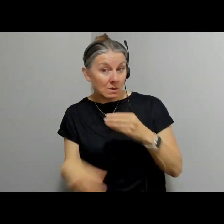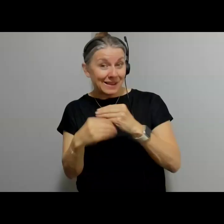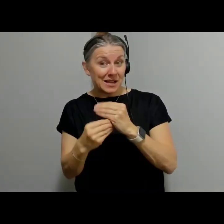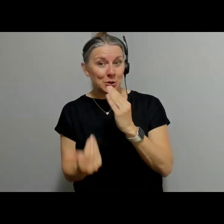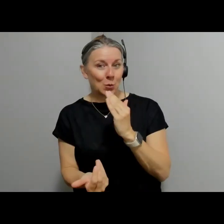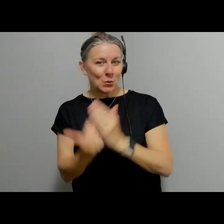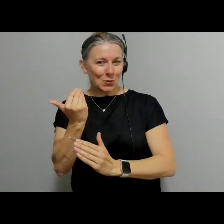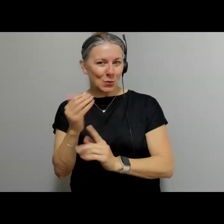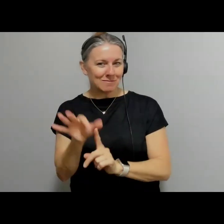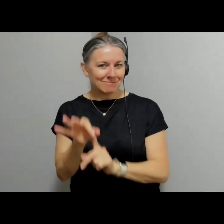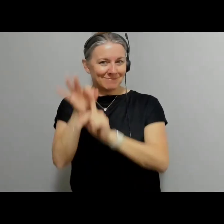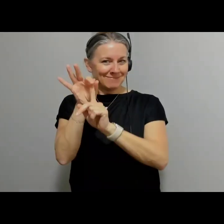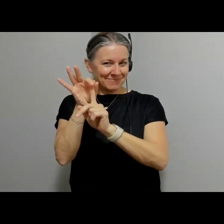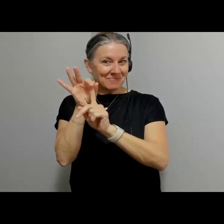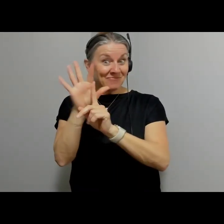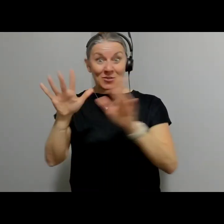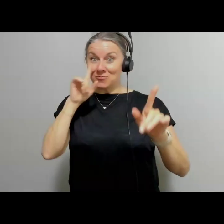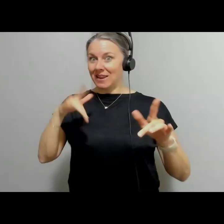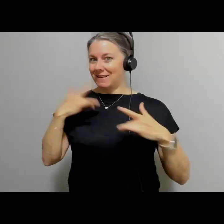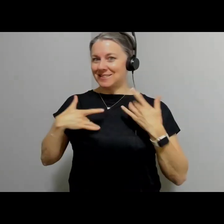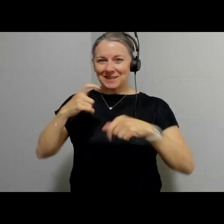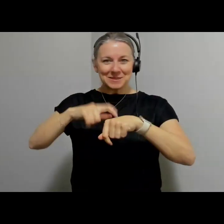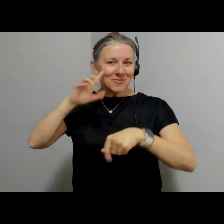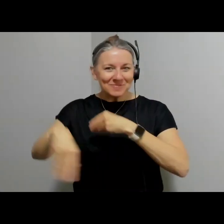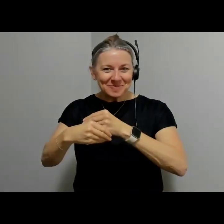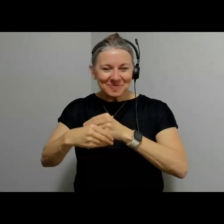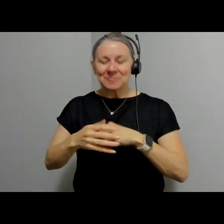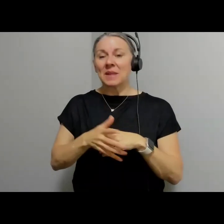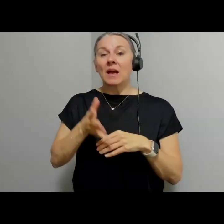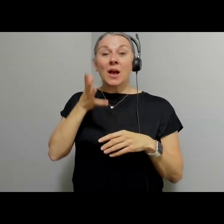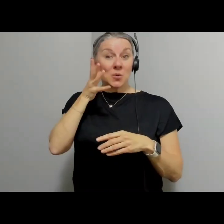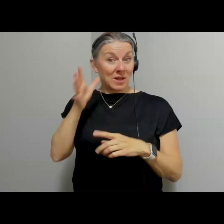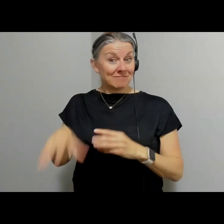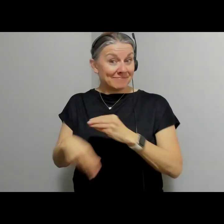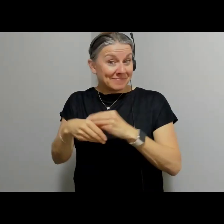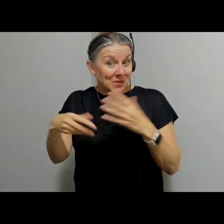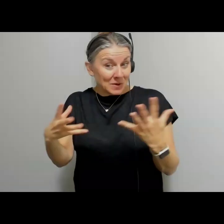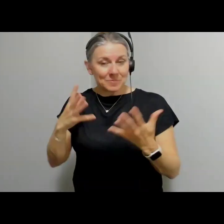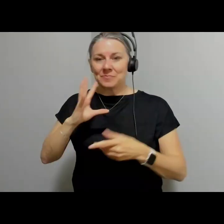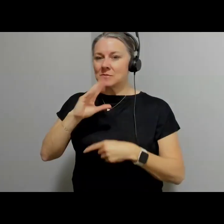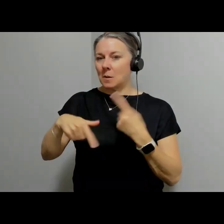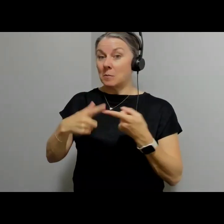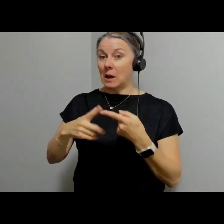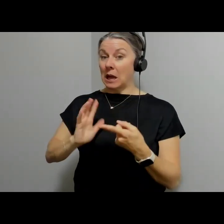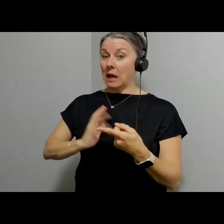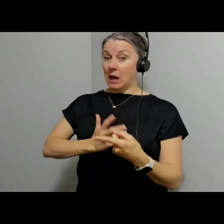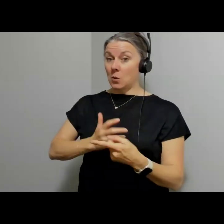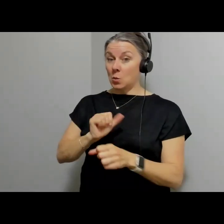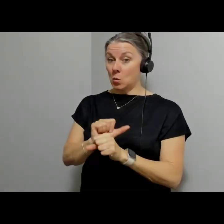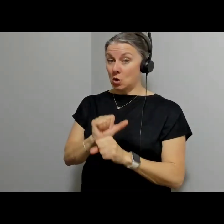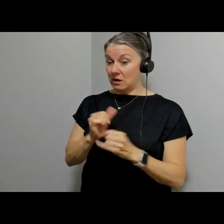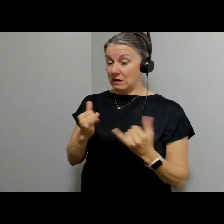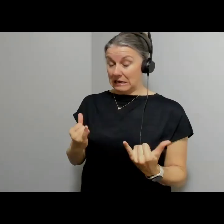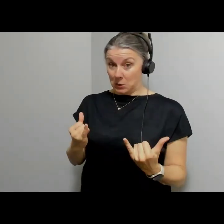is a really exciting time to add that element. We're going to talk about how the work that we're doing in Canada and